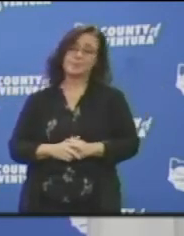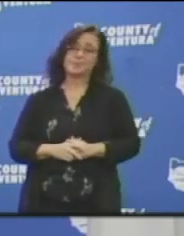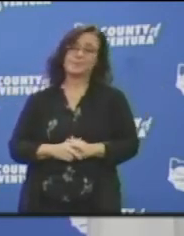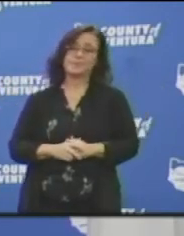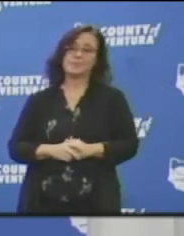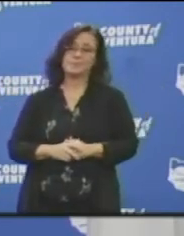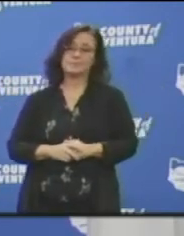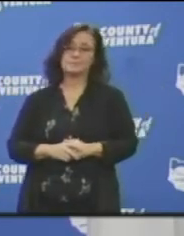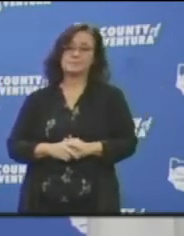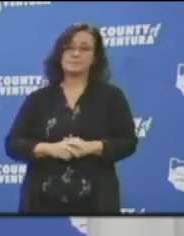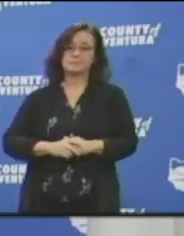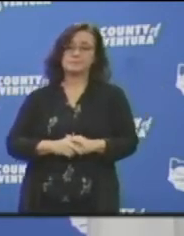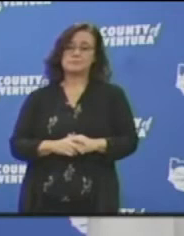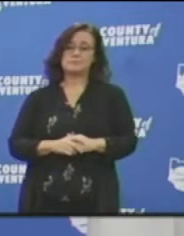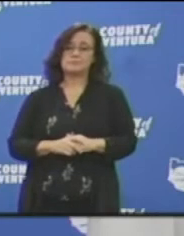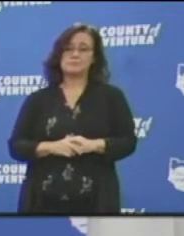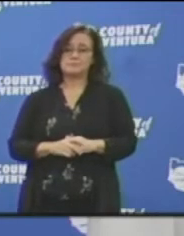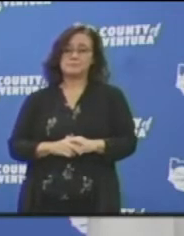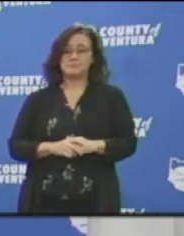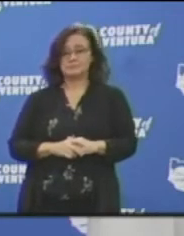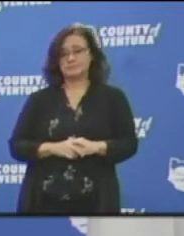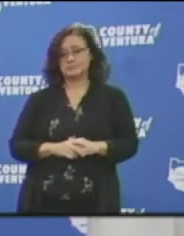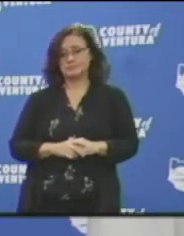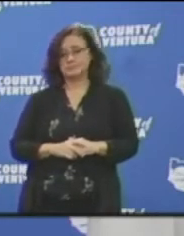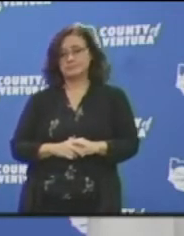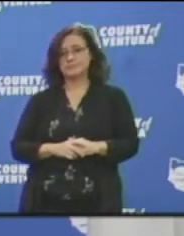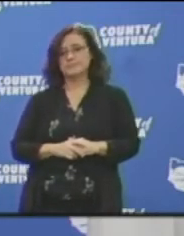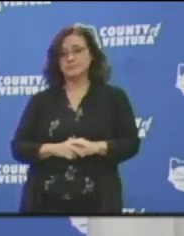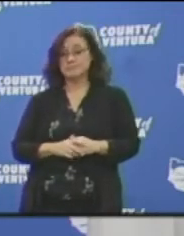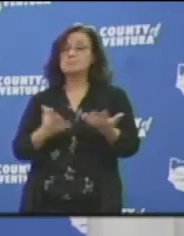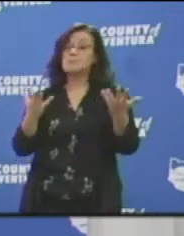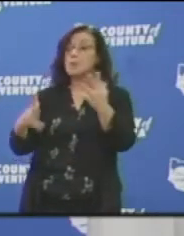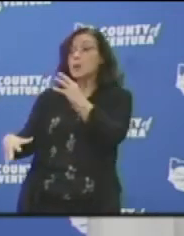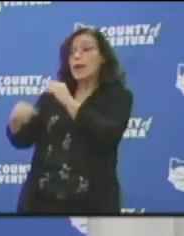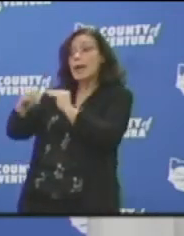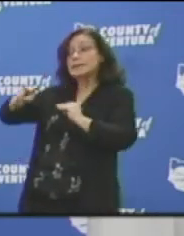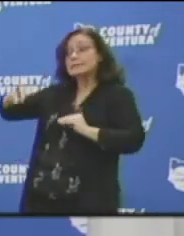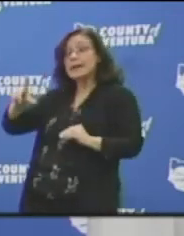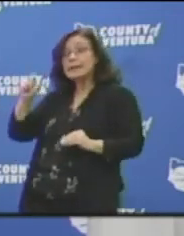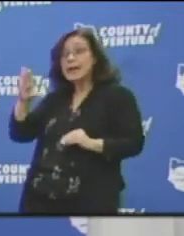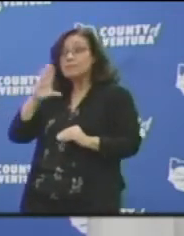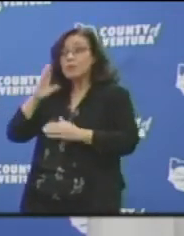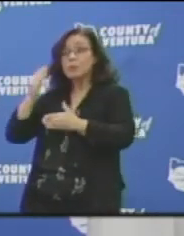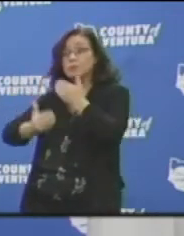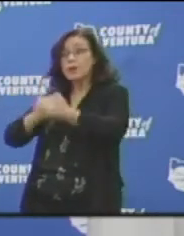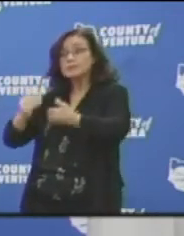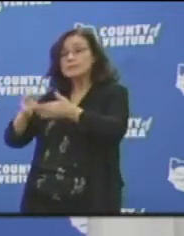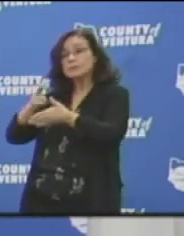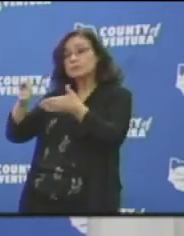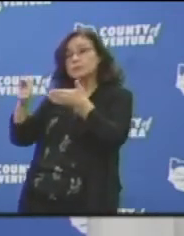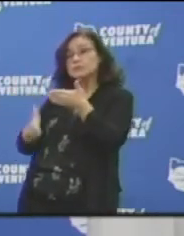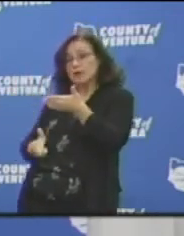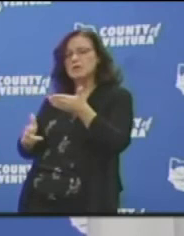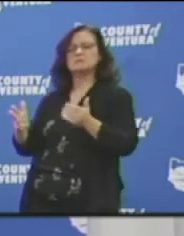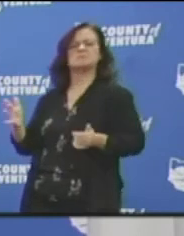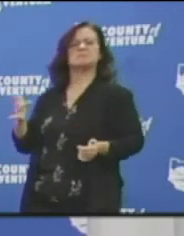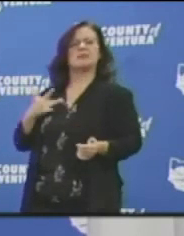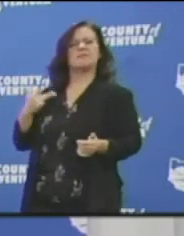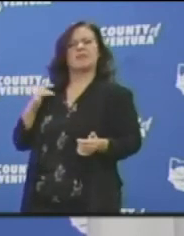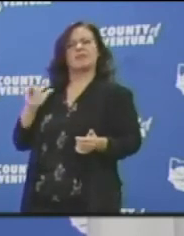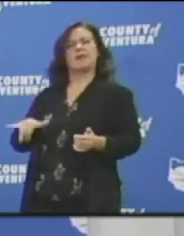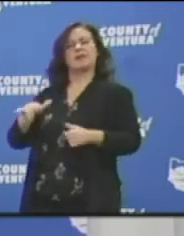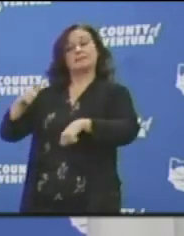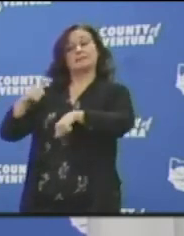With the increased laboratory capacity, we anticipate and are seeing that the turnaround